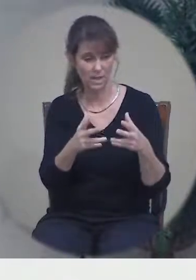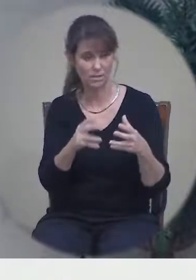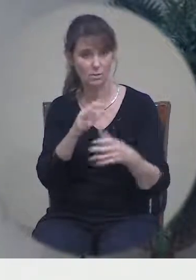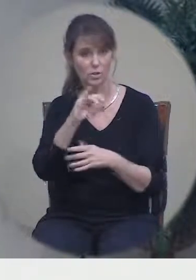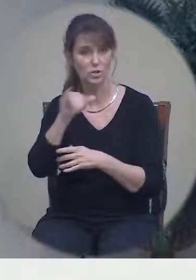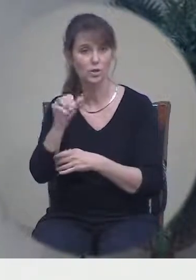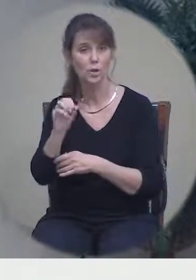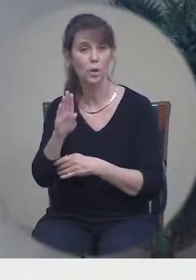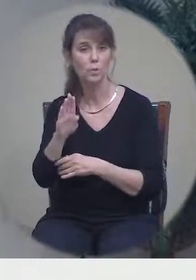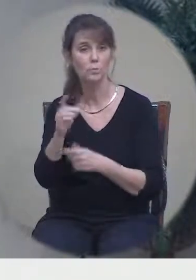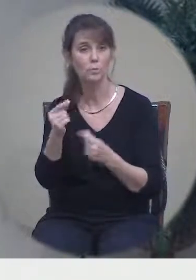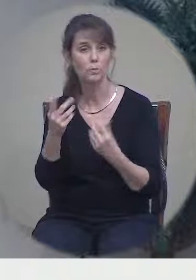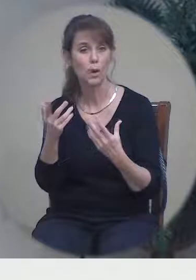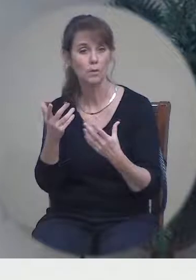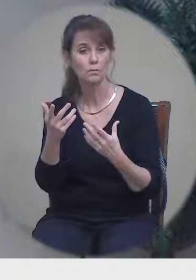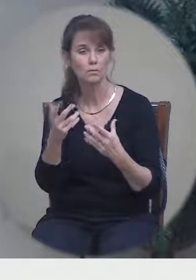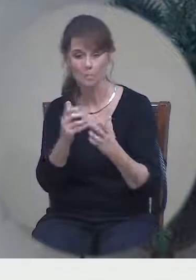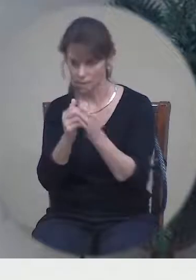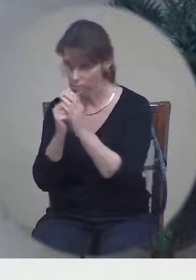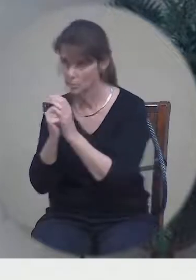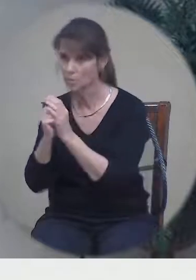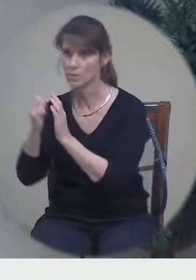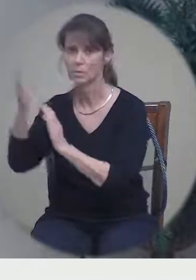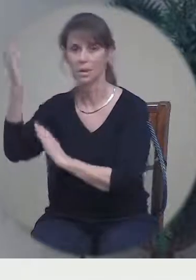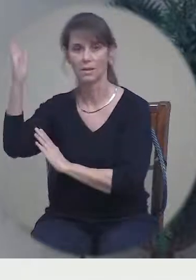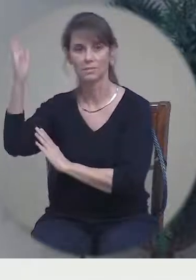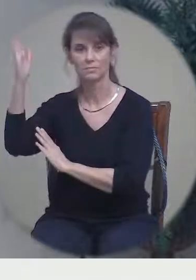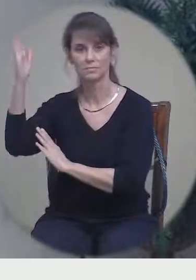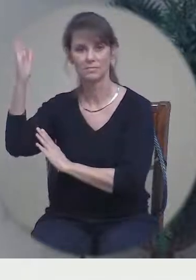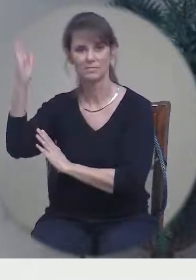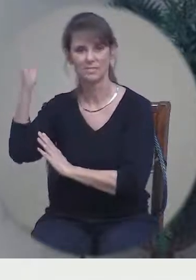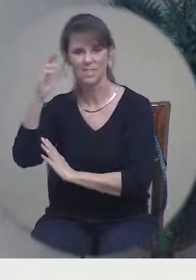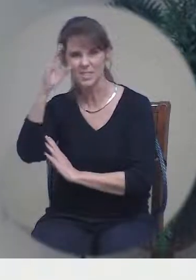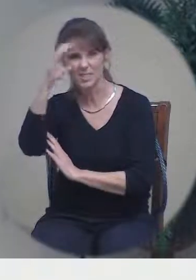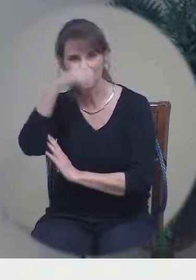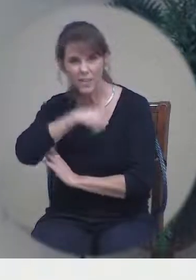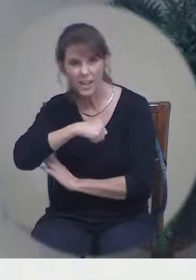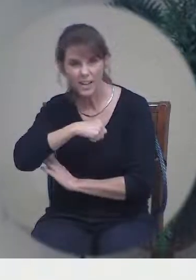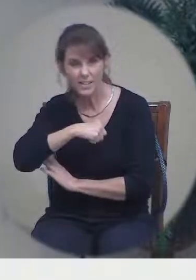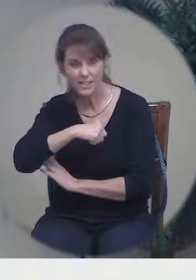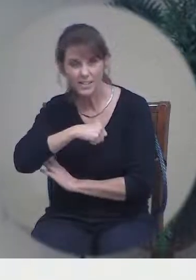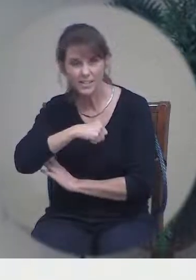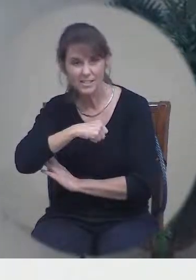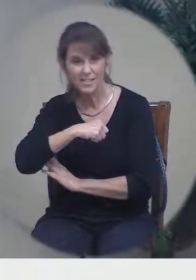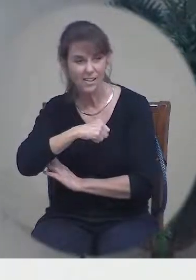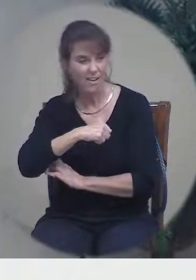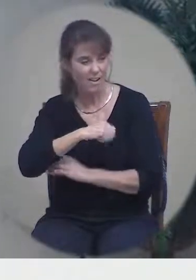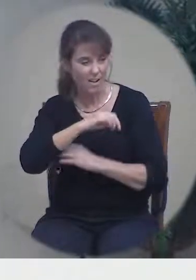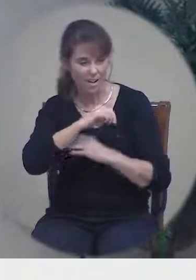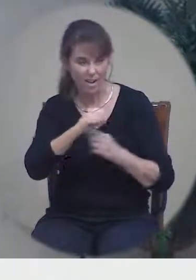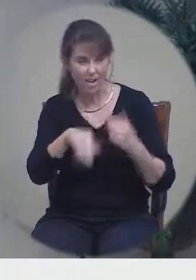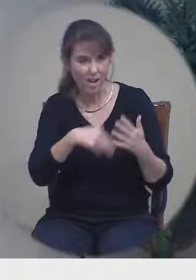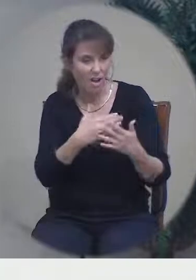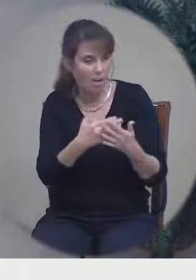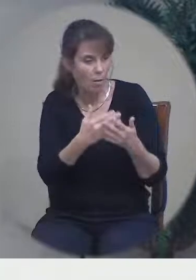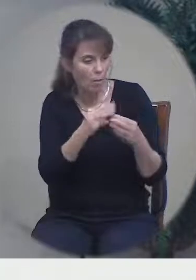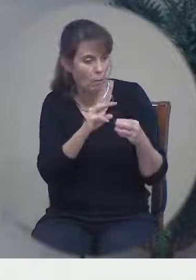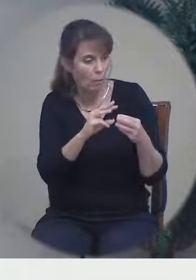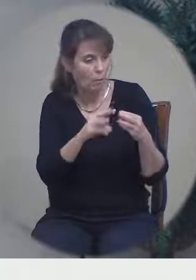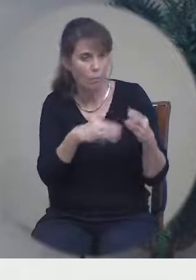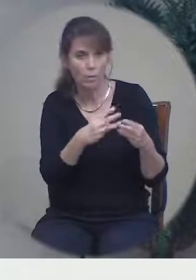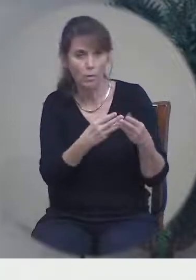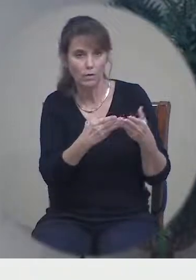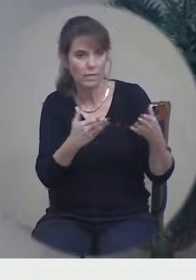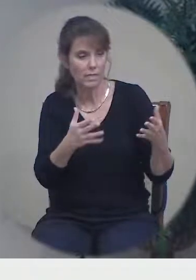You lost all your possessions, at least how you measure wealth. You've lost your children, and yet what we see